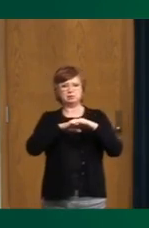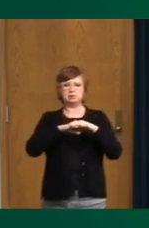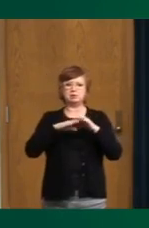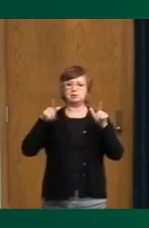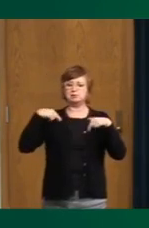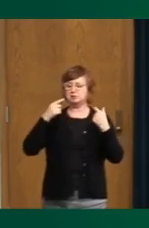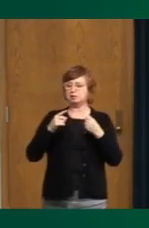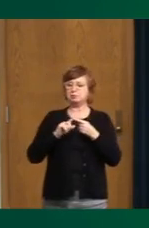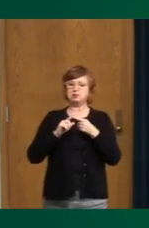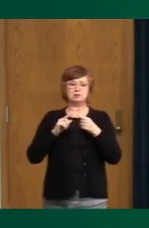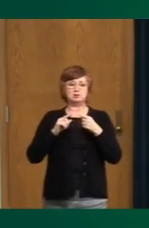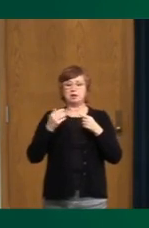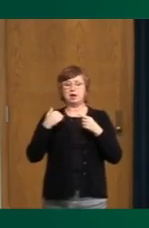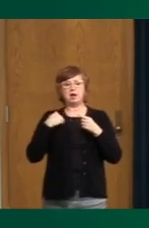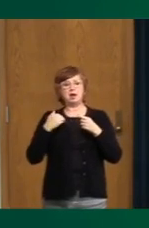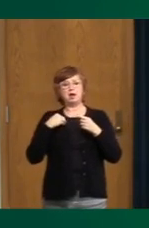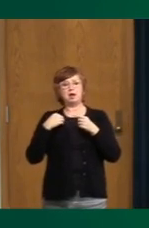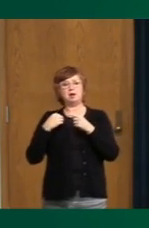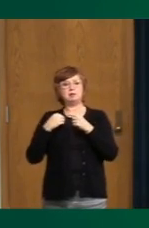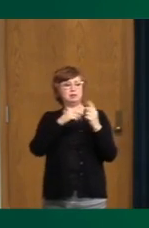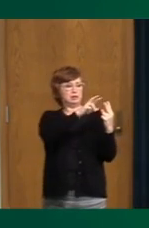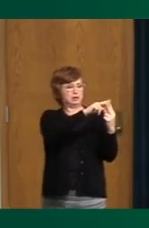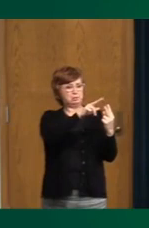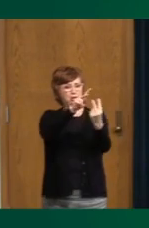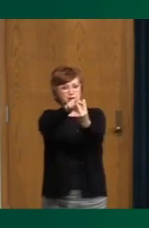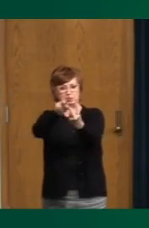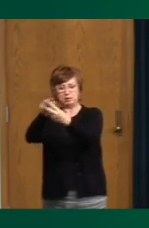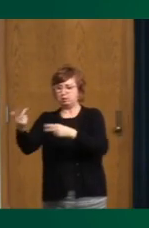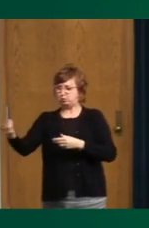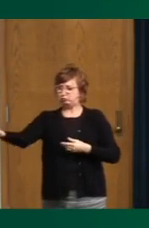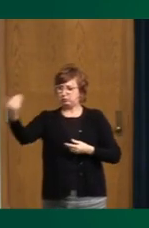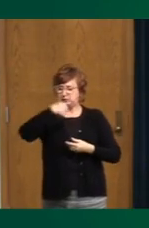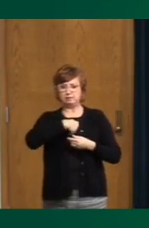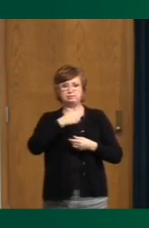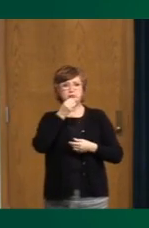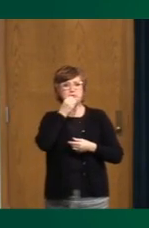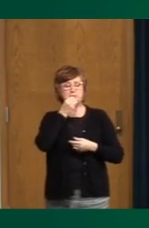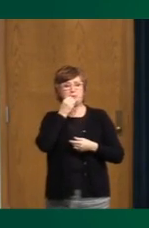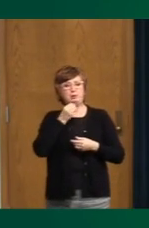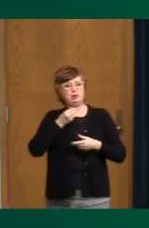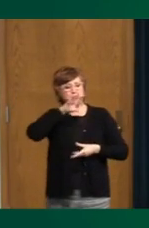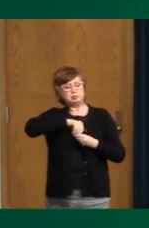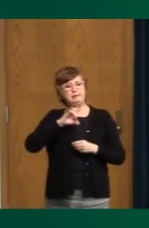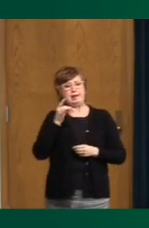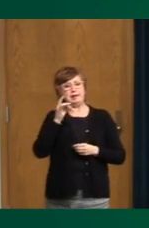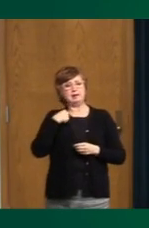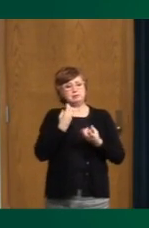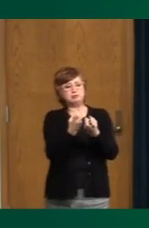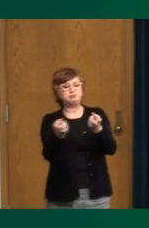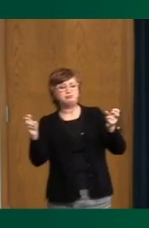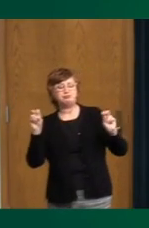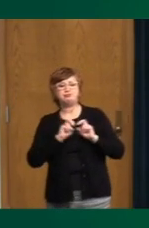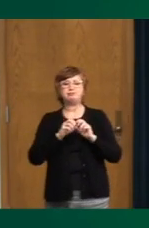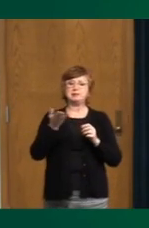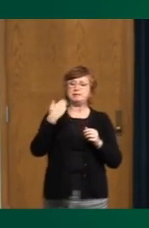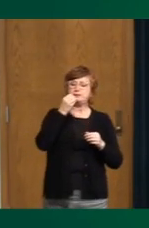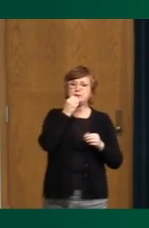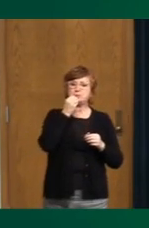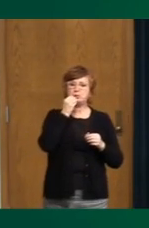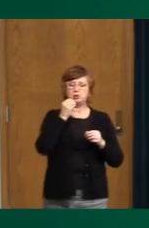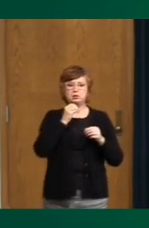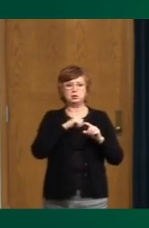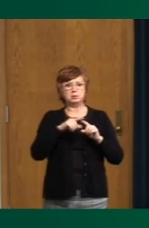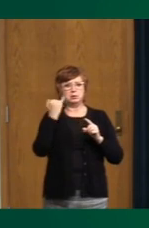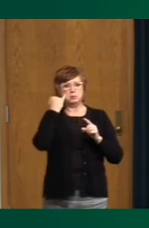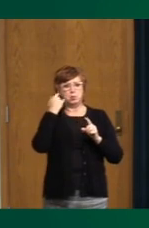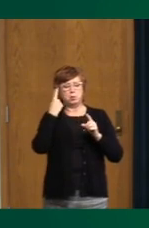other couples over for dinner, and even if one of those people had COVID, all of a sudden now you will have 4 or 5 of those individuals